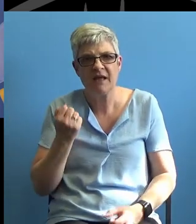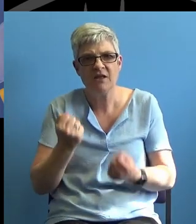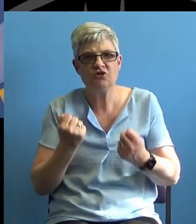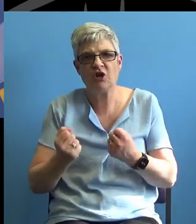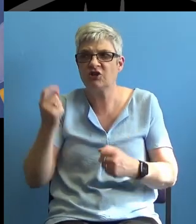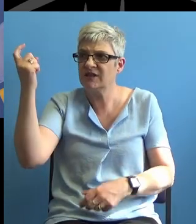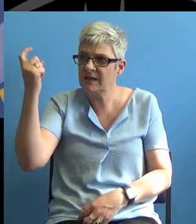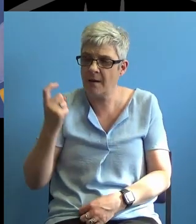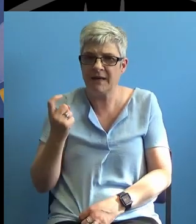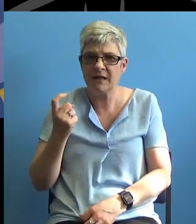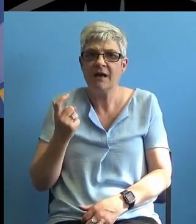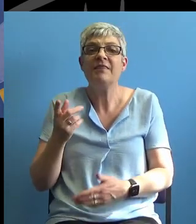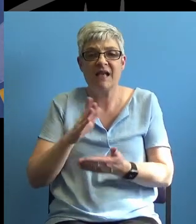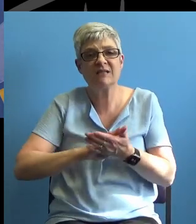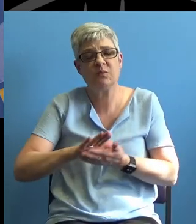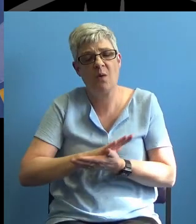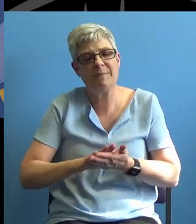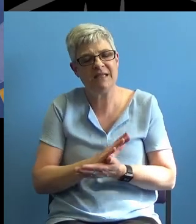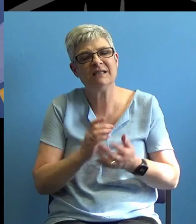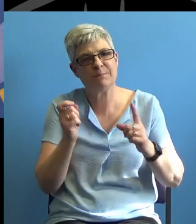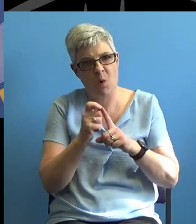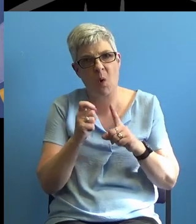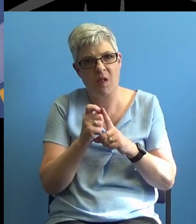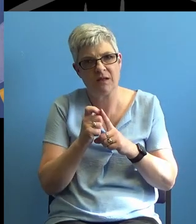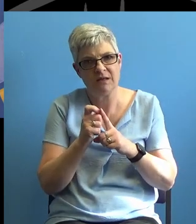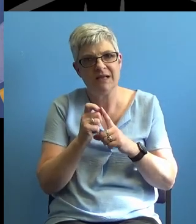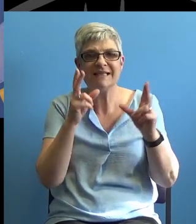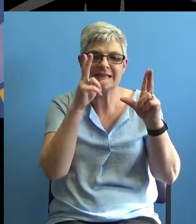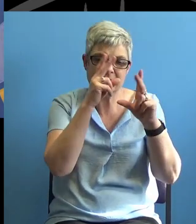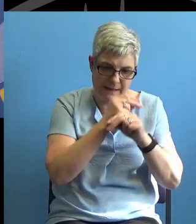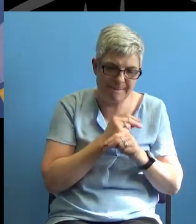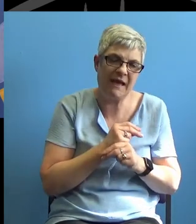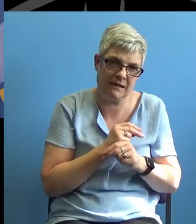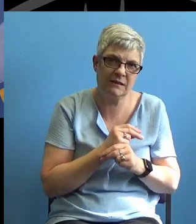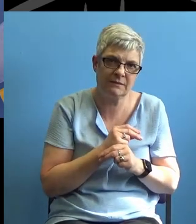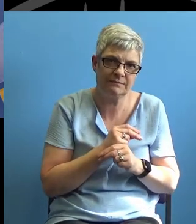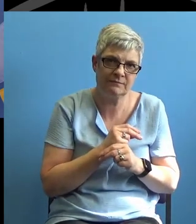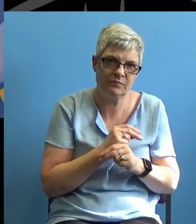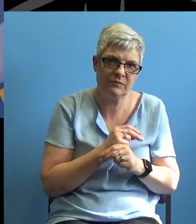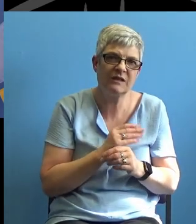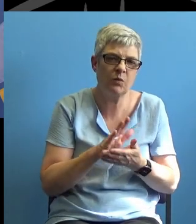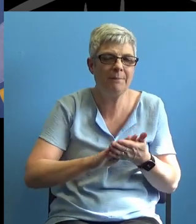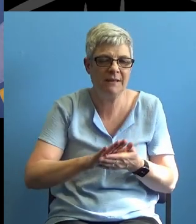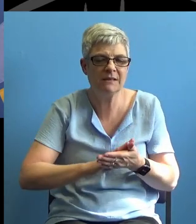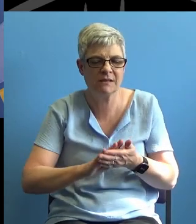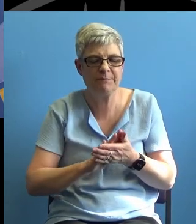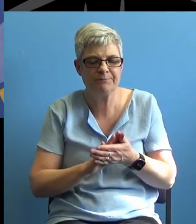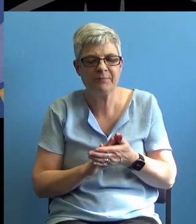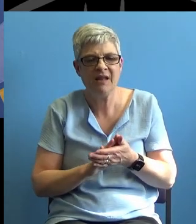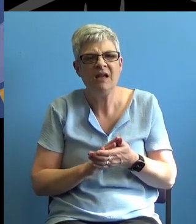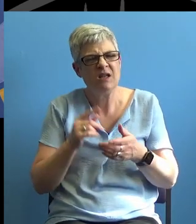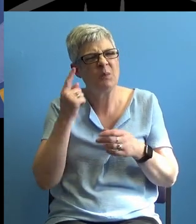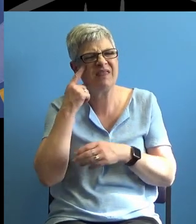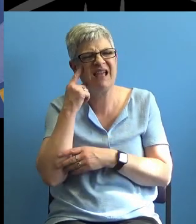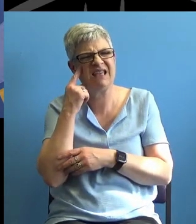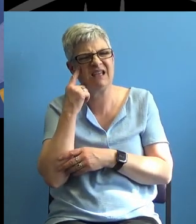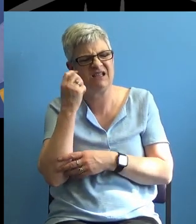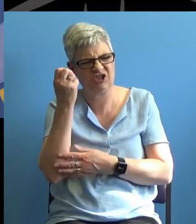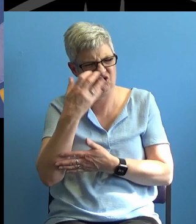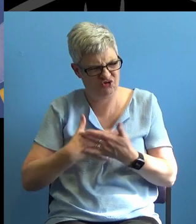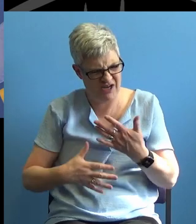coming, is what the apostle means in these verses by sleeping. Now, it might strike us as a wee